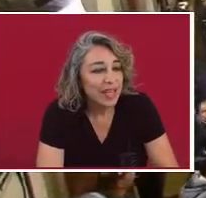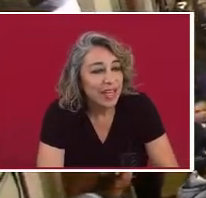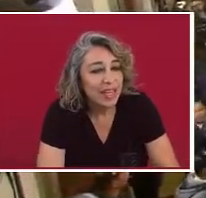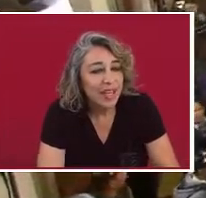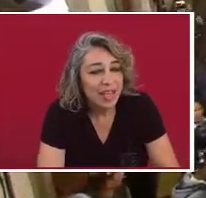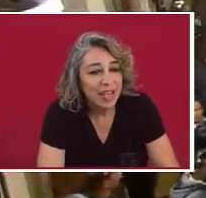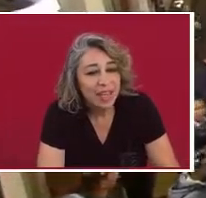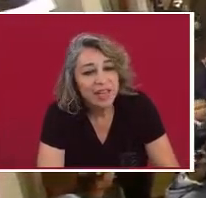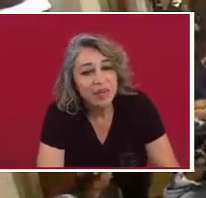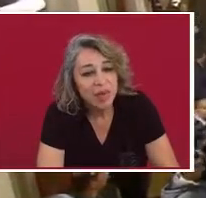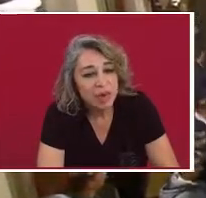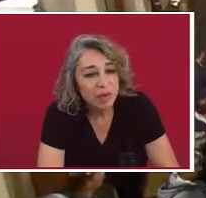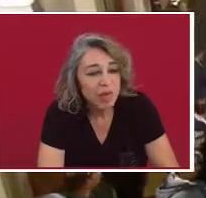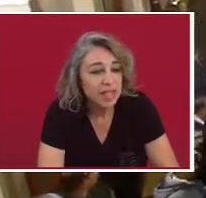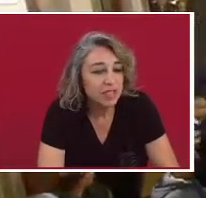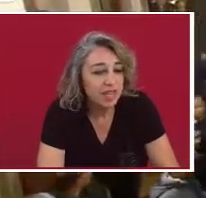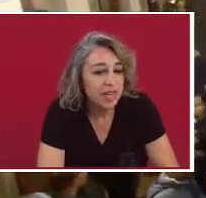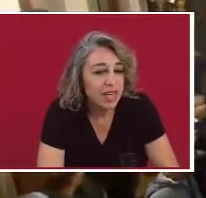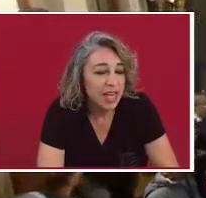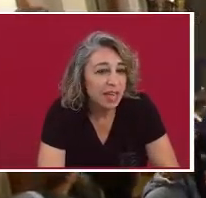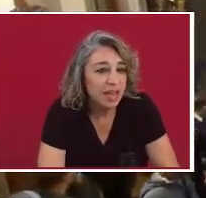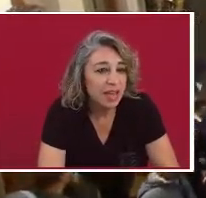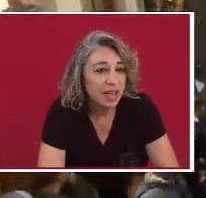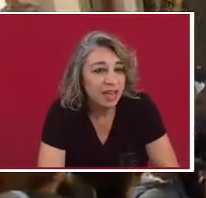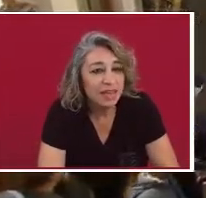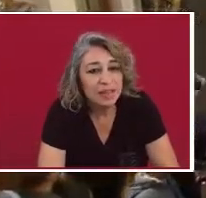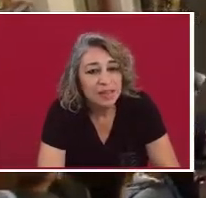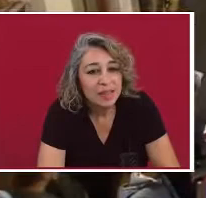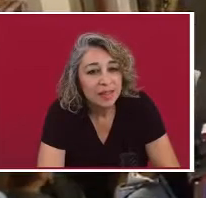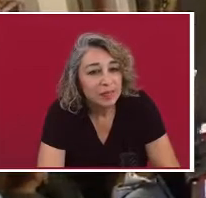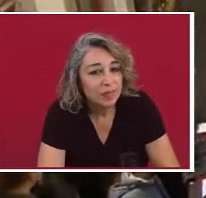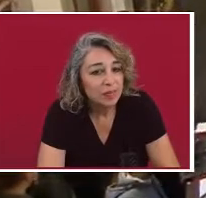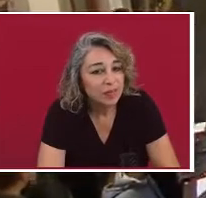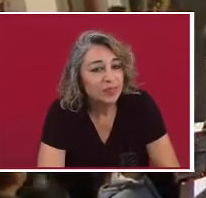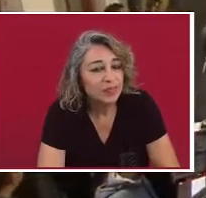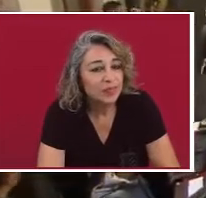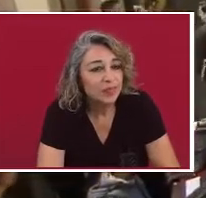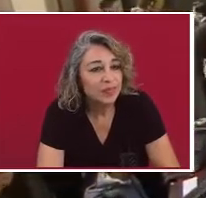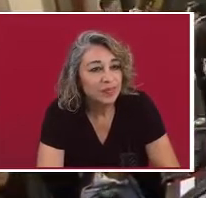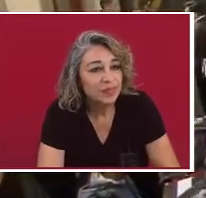And I got a temporary pass for the day.